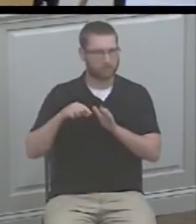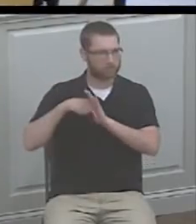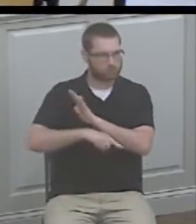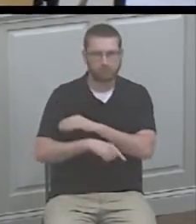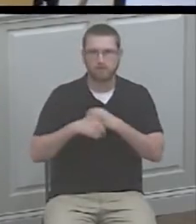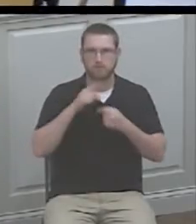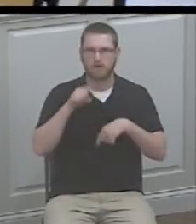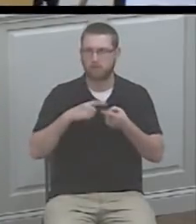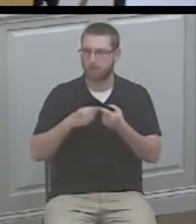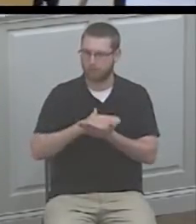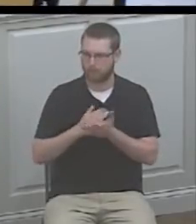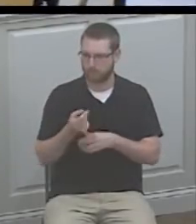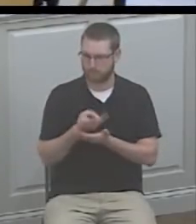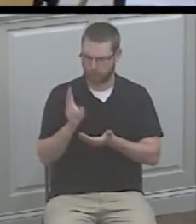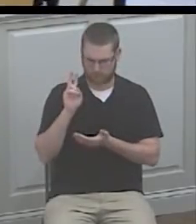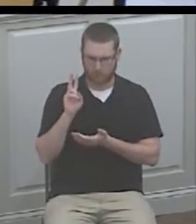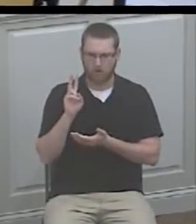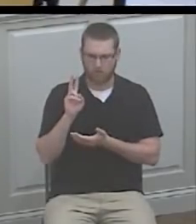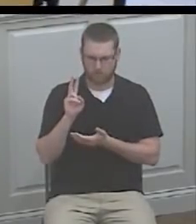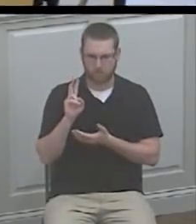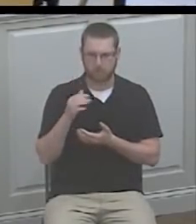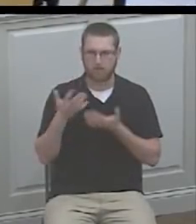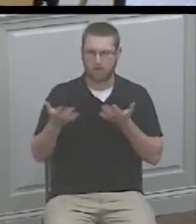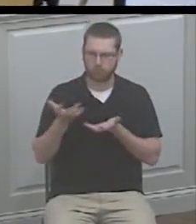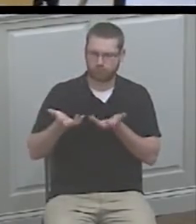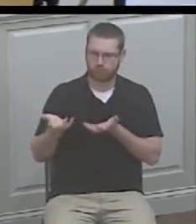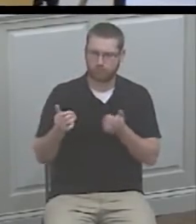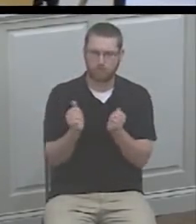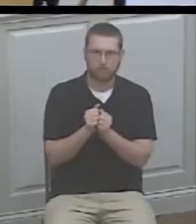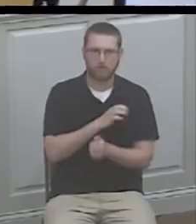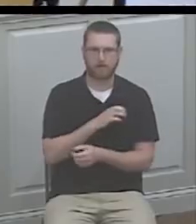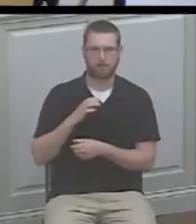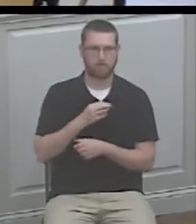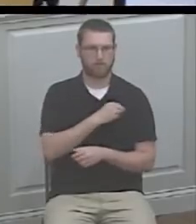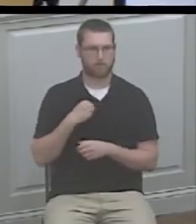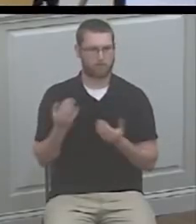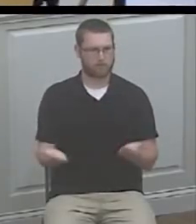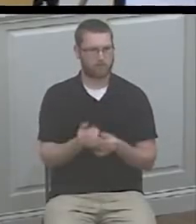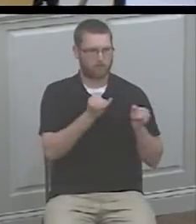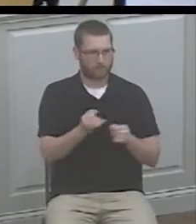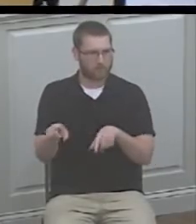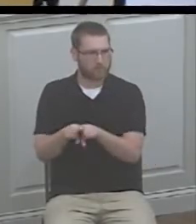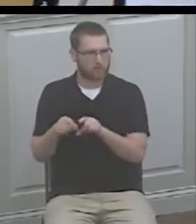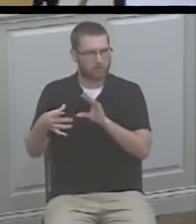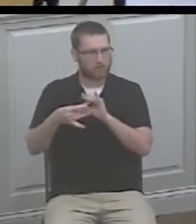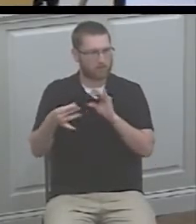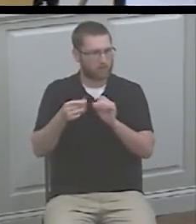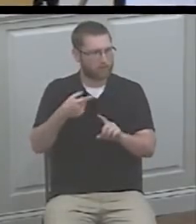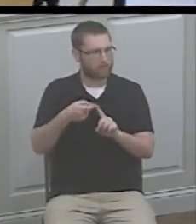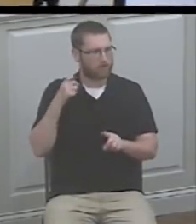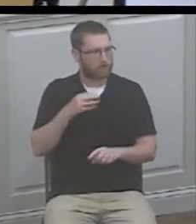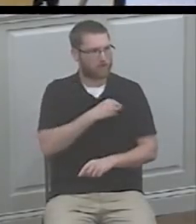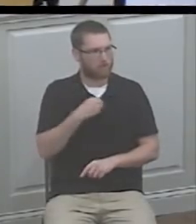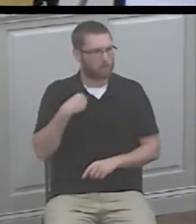budget for discussion some 2 weeks ago. I've had a lot of interaction with the city commission members individually and received comments from